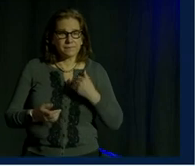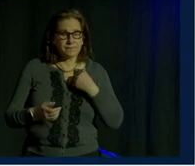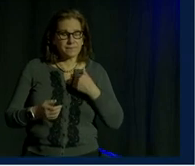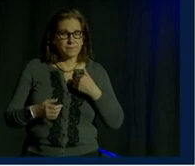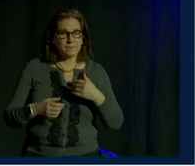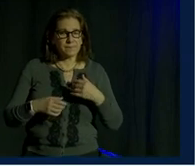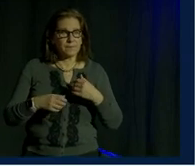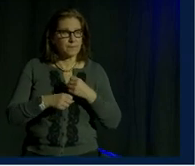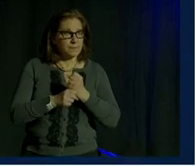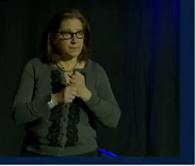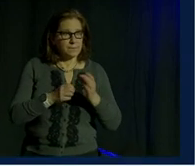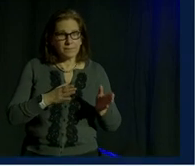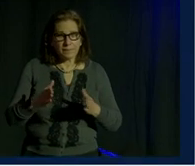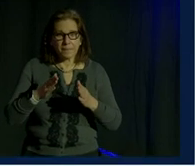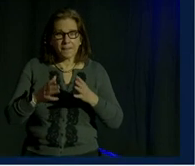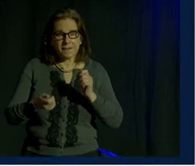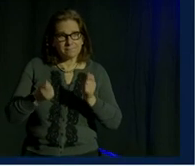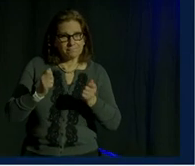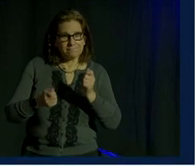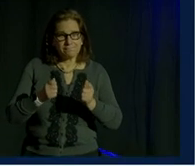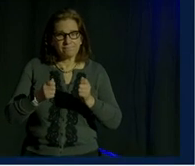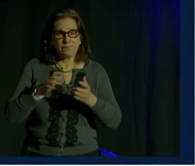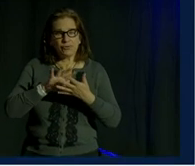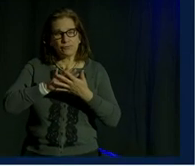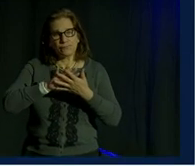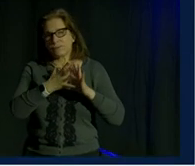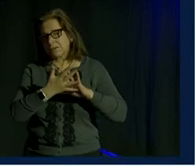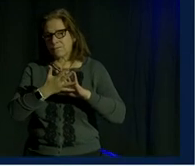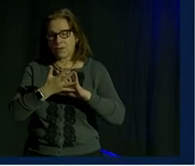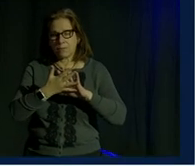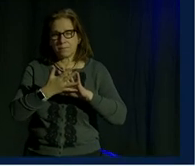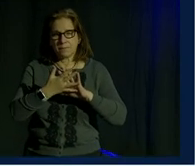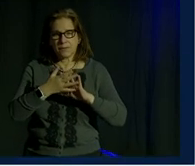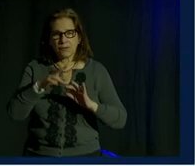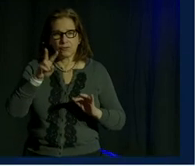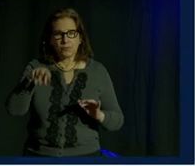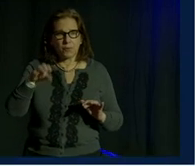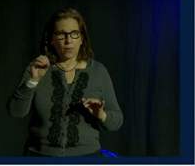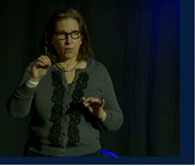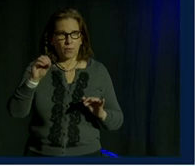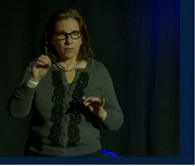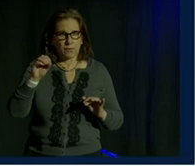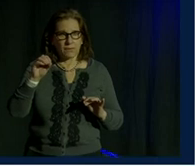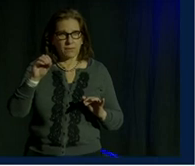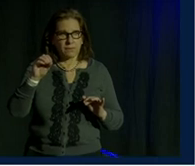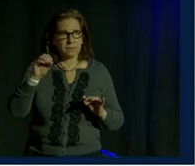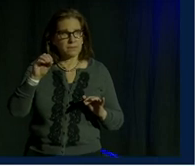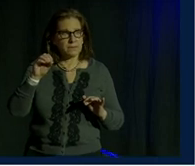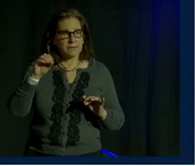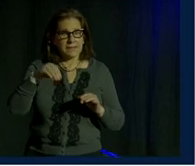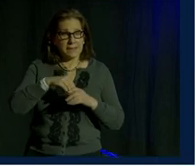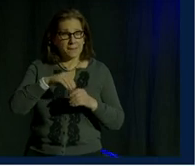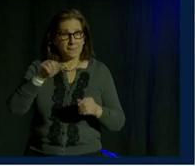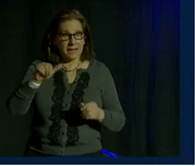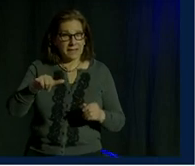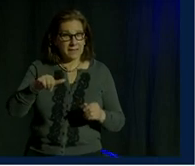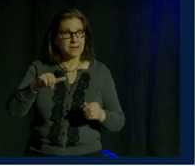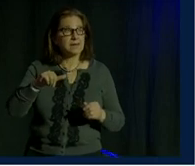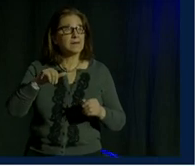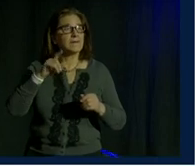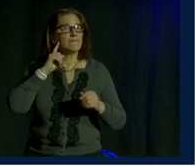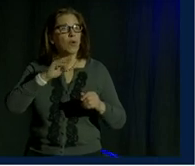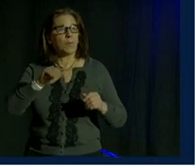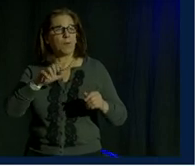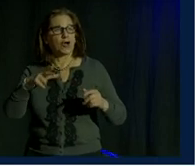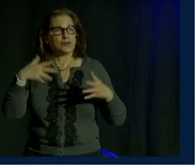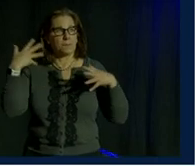announce Transformation 2.0 in May. As for today's March Madness, I will say DCHA is one of the largest